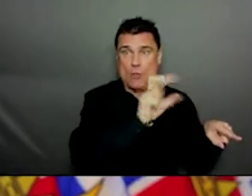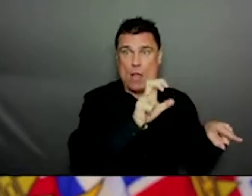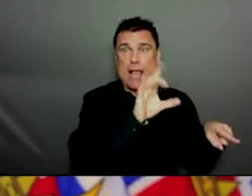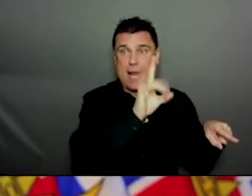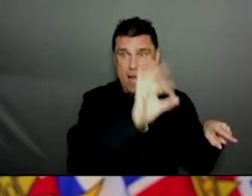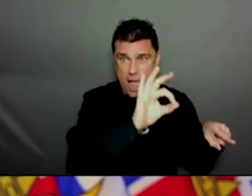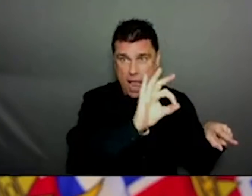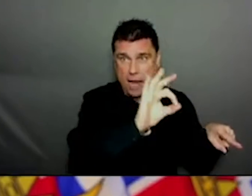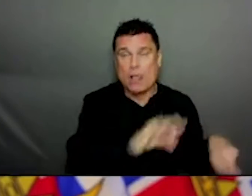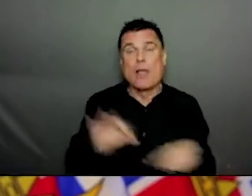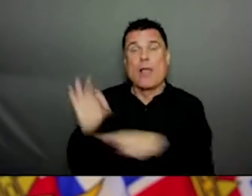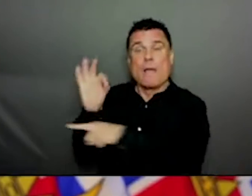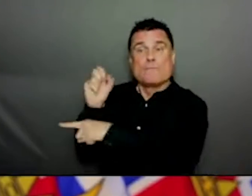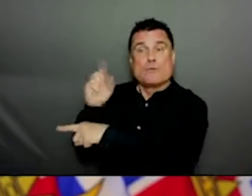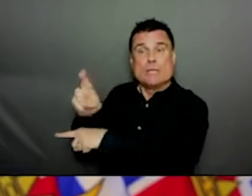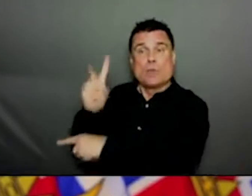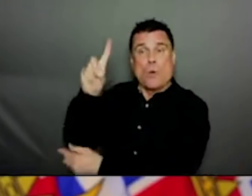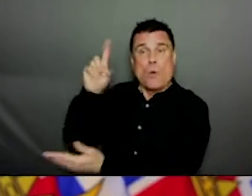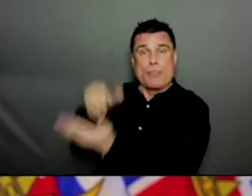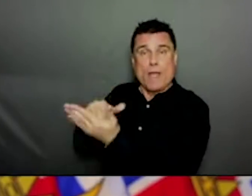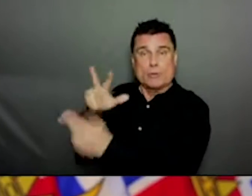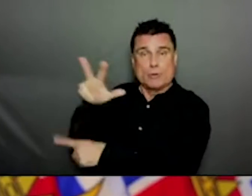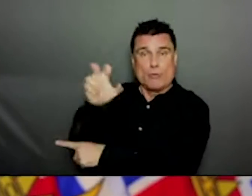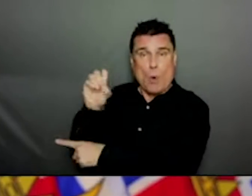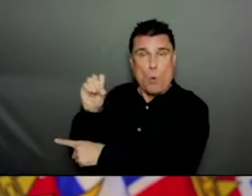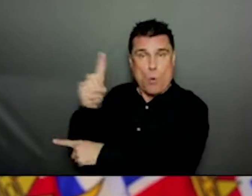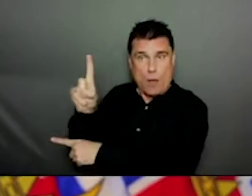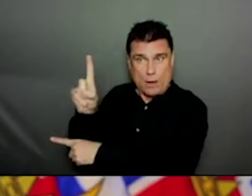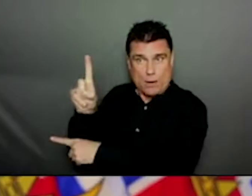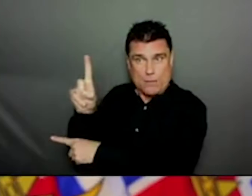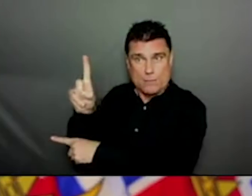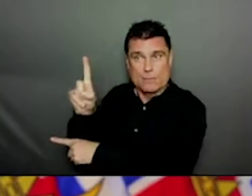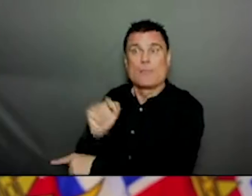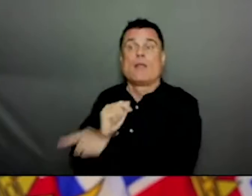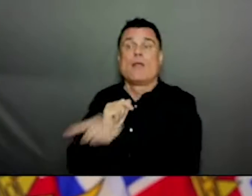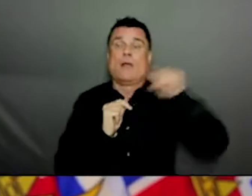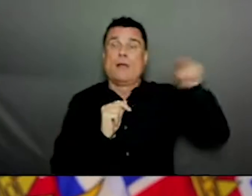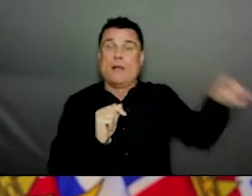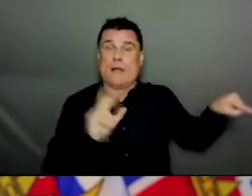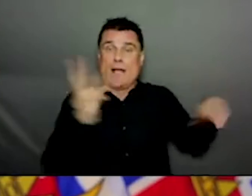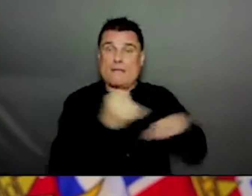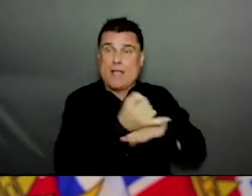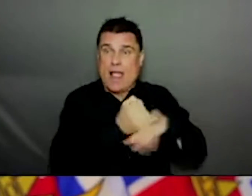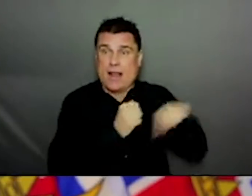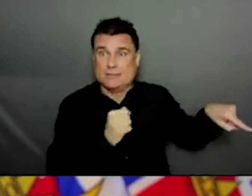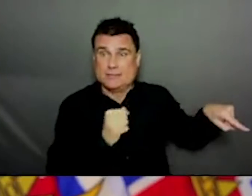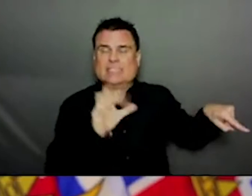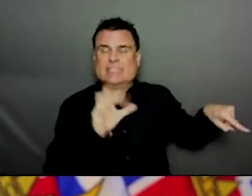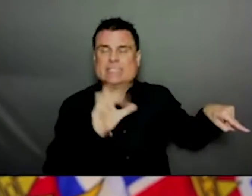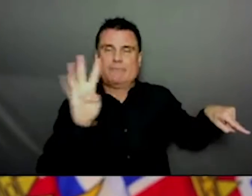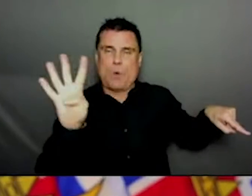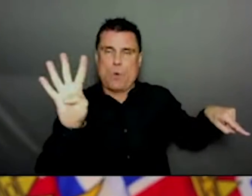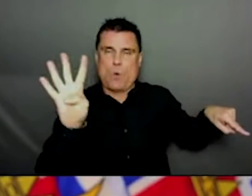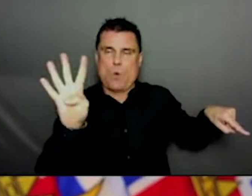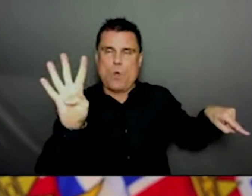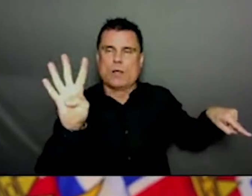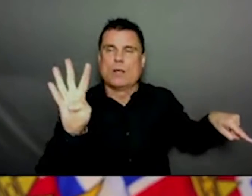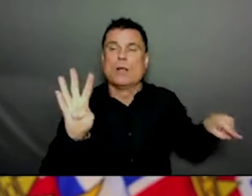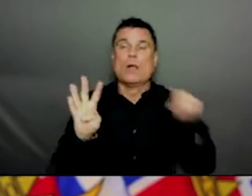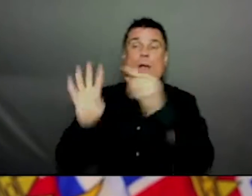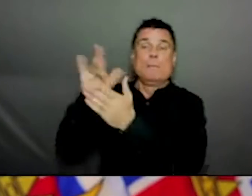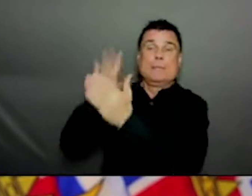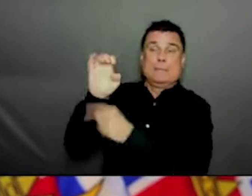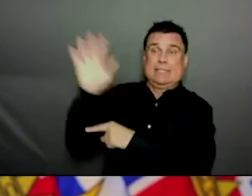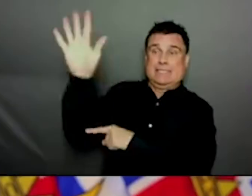1,301 were people living in the Fraser Health region, 64 people were in Vancouver Island Health, 288 people